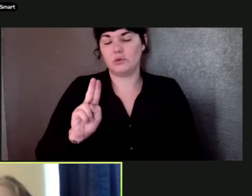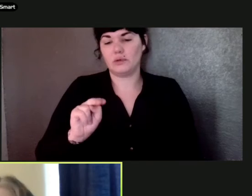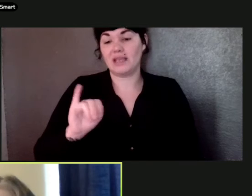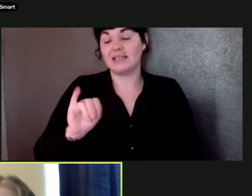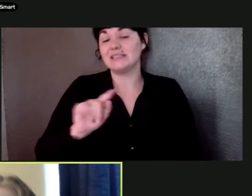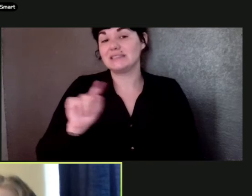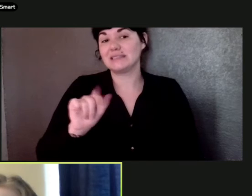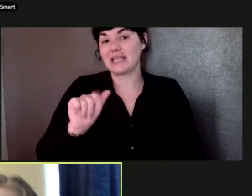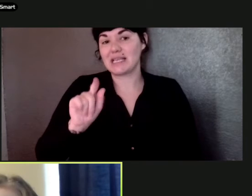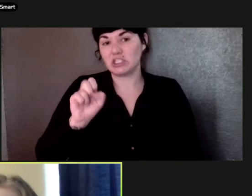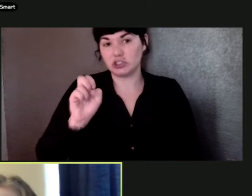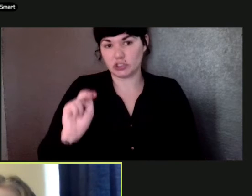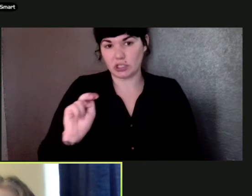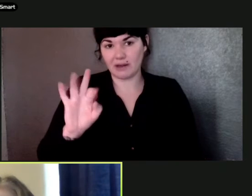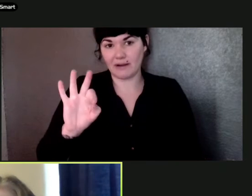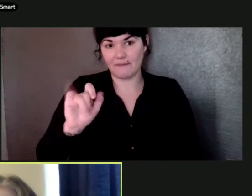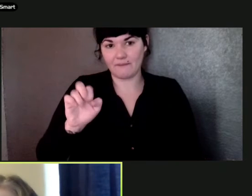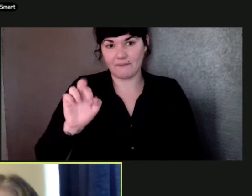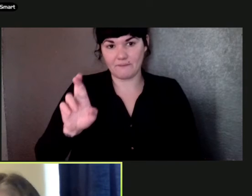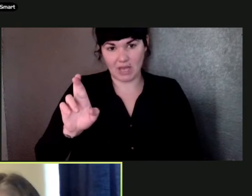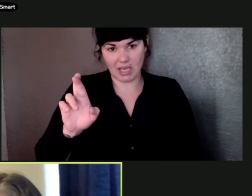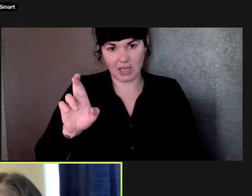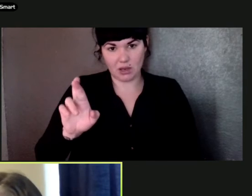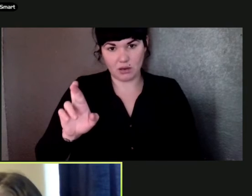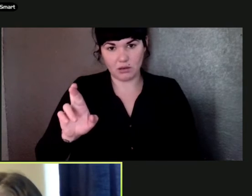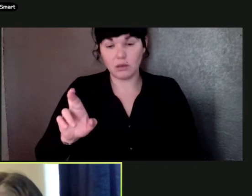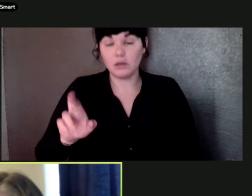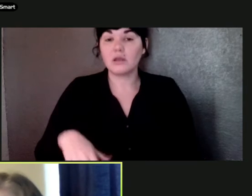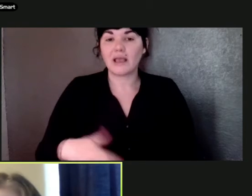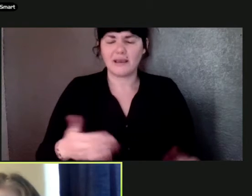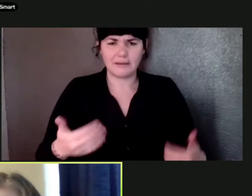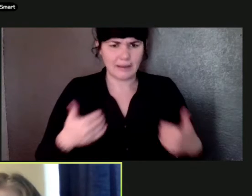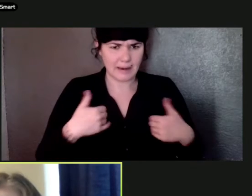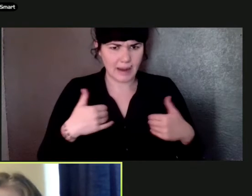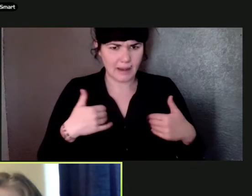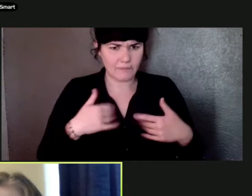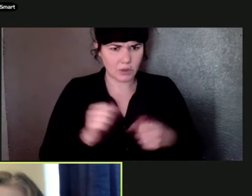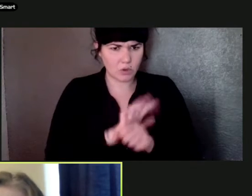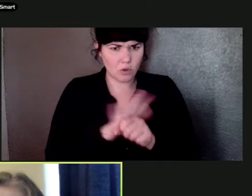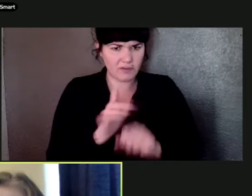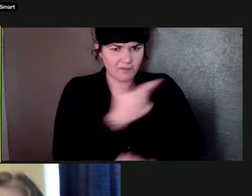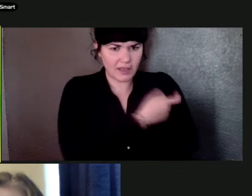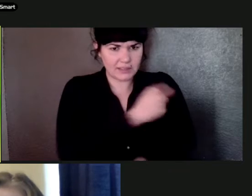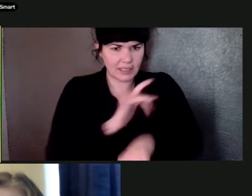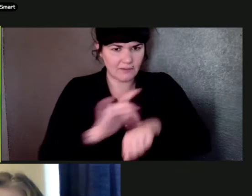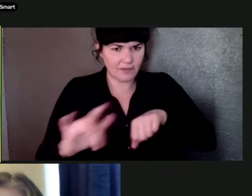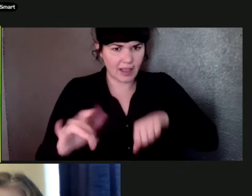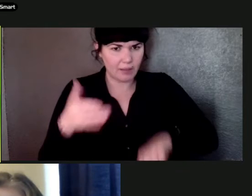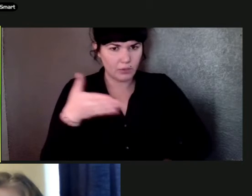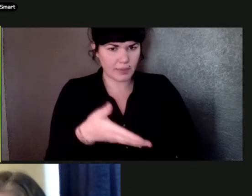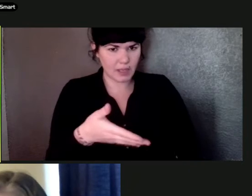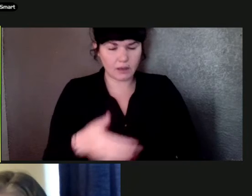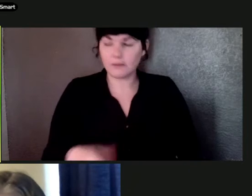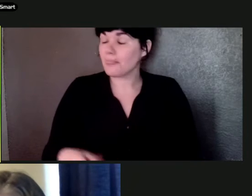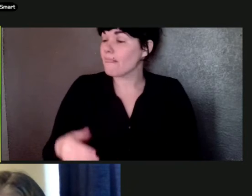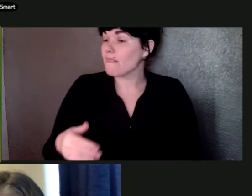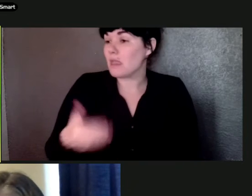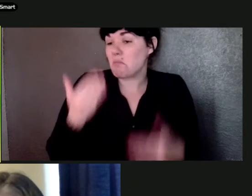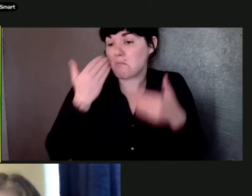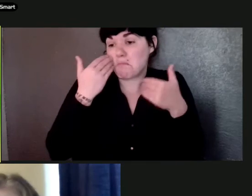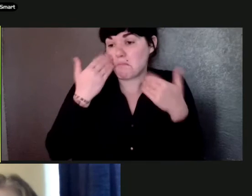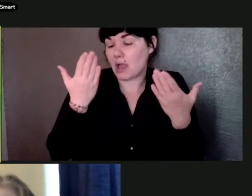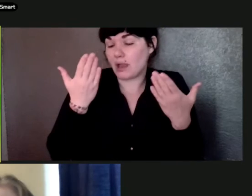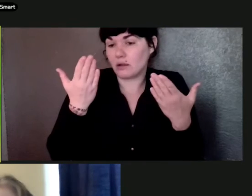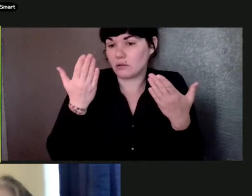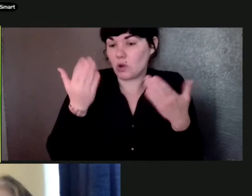would the COVID vaccine be offered there if that's something the city is planning on doing? I don't know of any plans, but if I hear of anything,